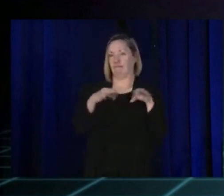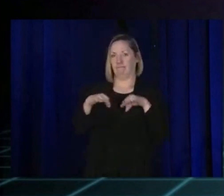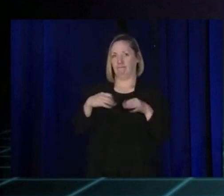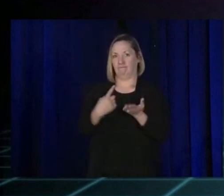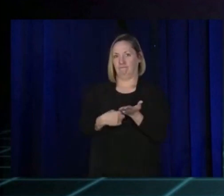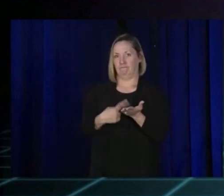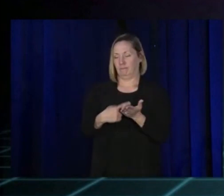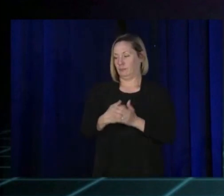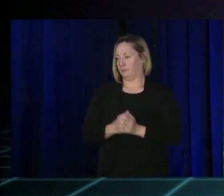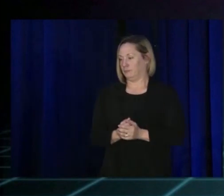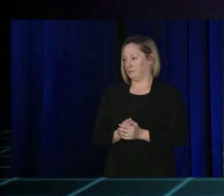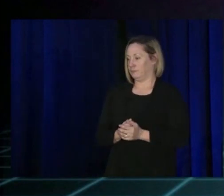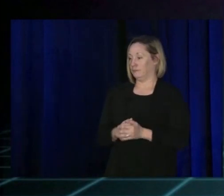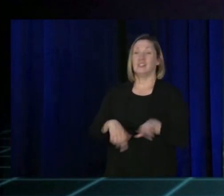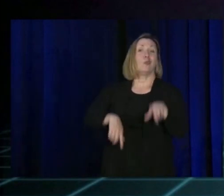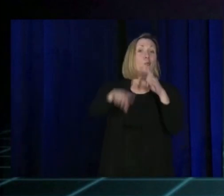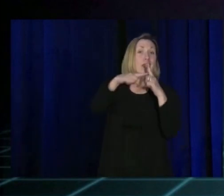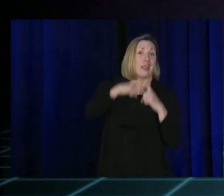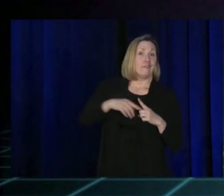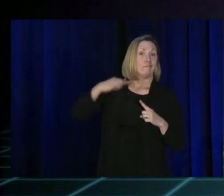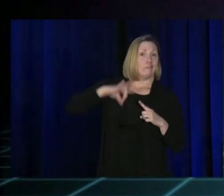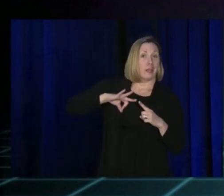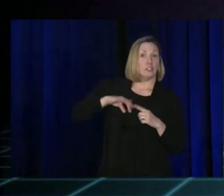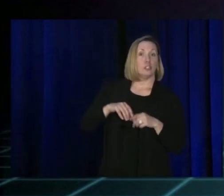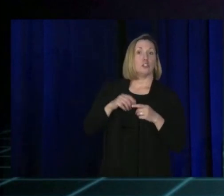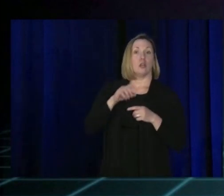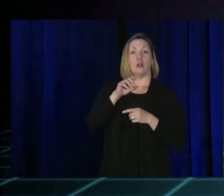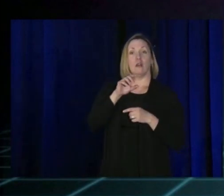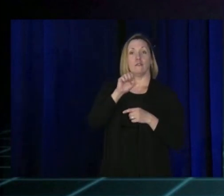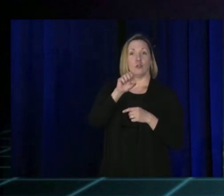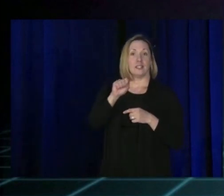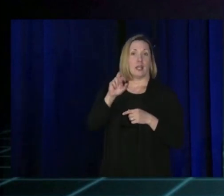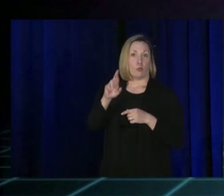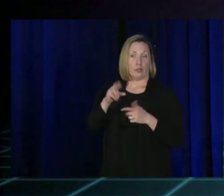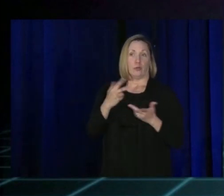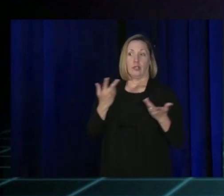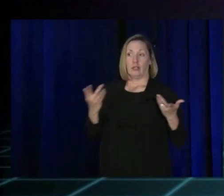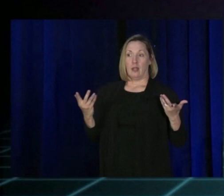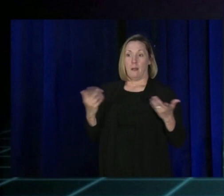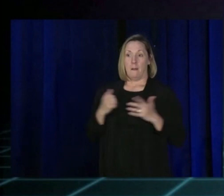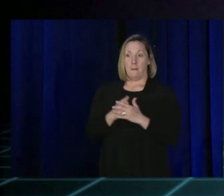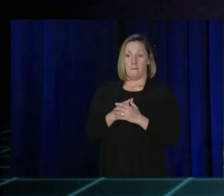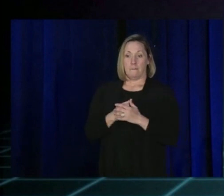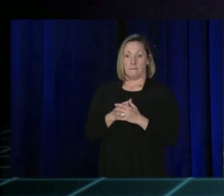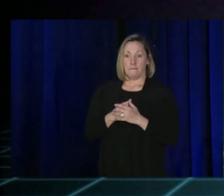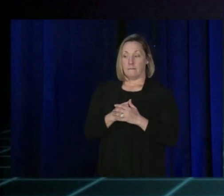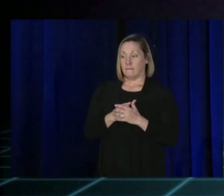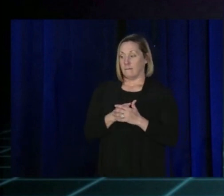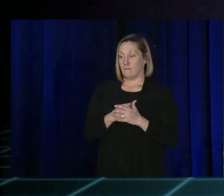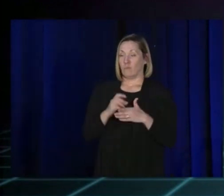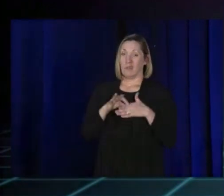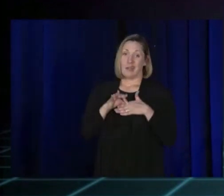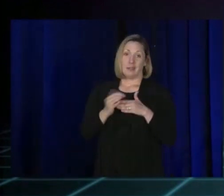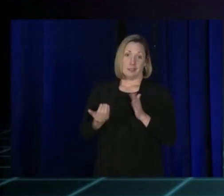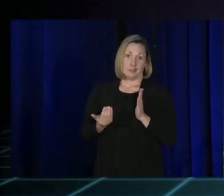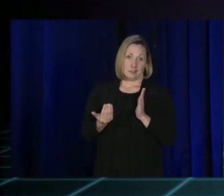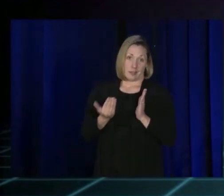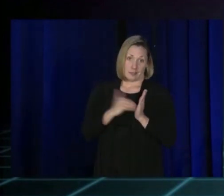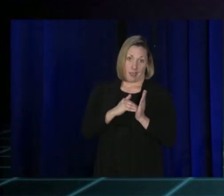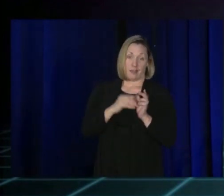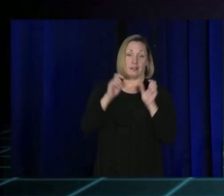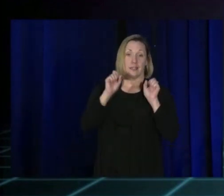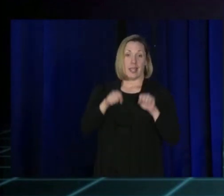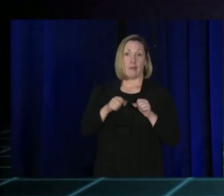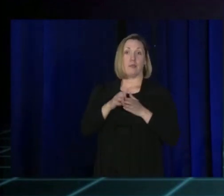the advantages of server-side rendering, right? So the content, again, can be